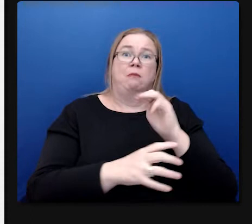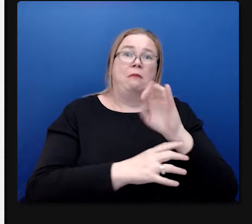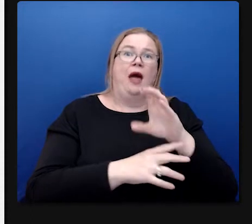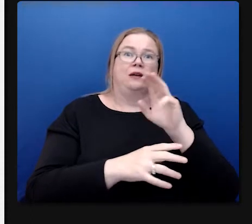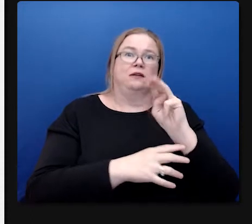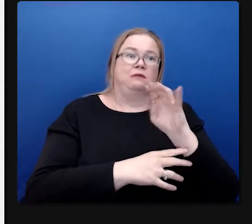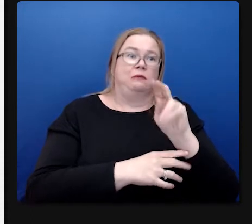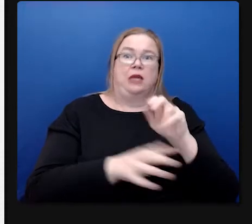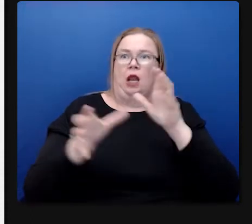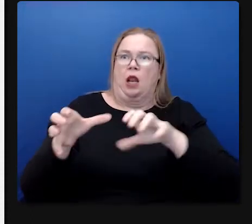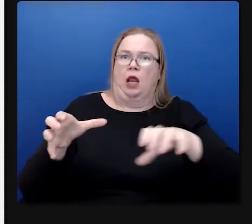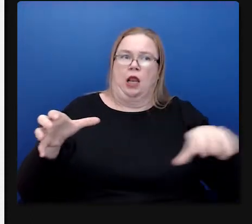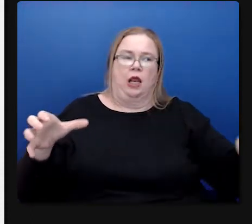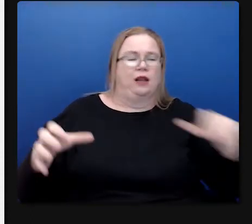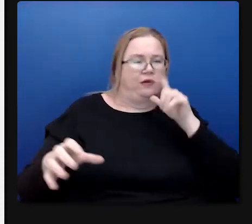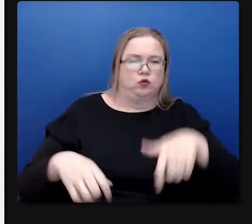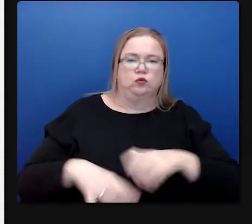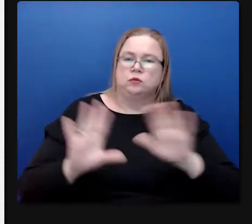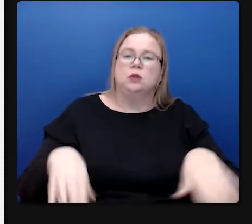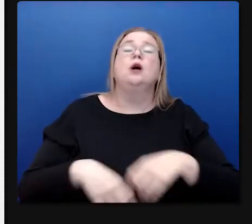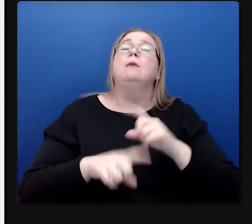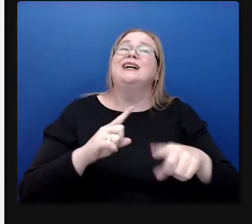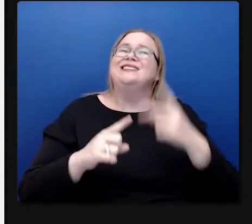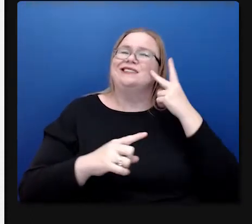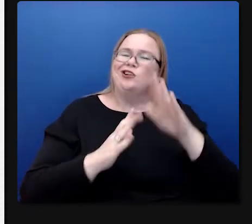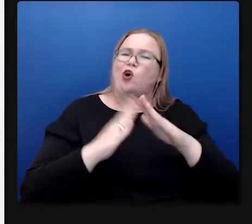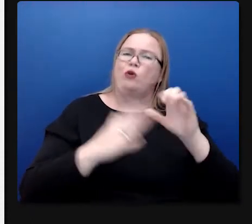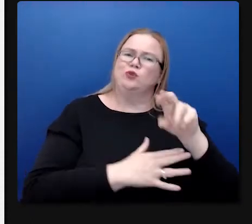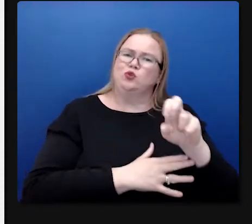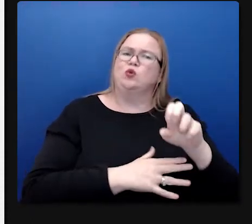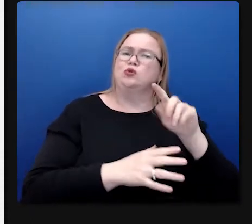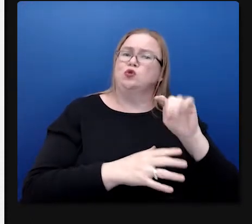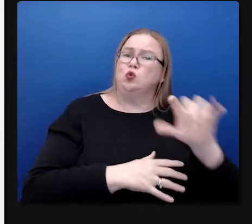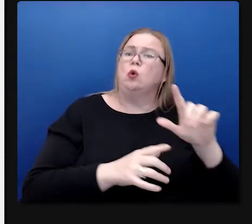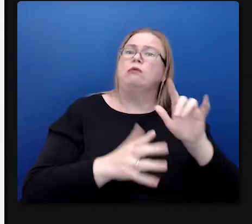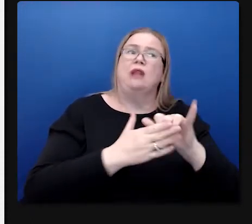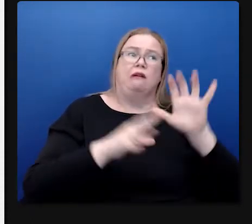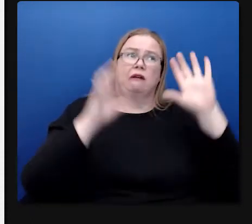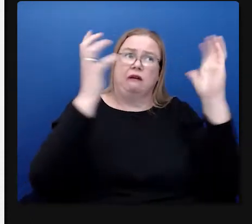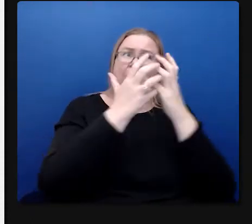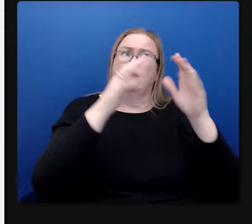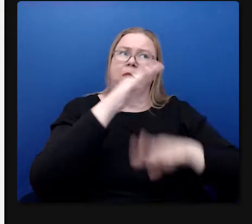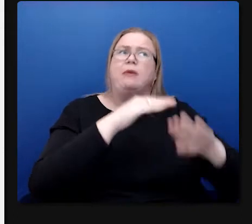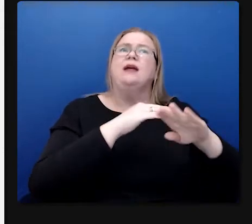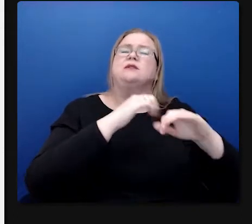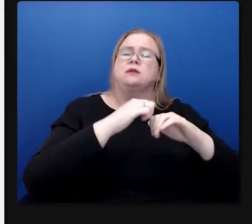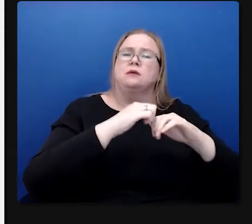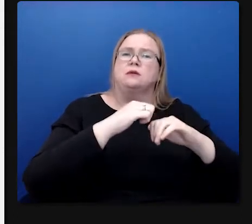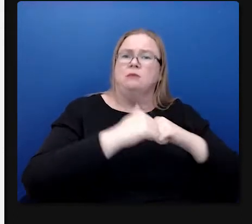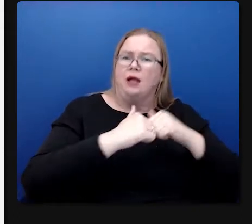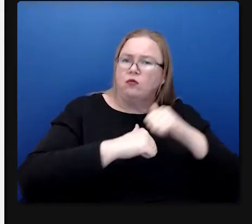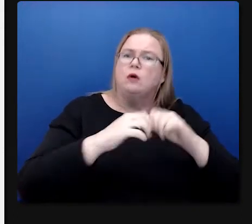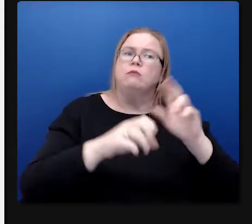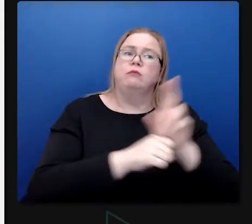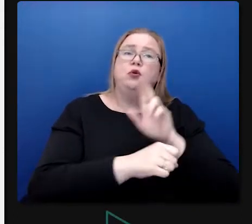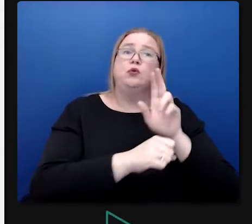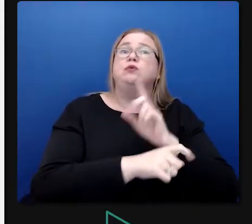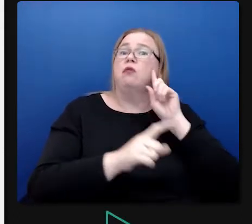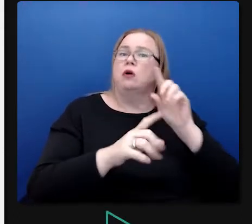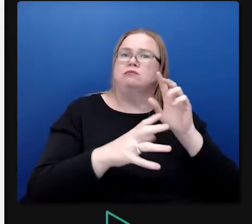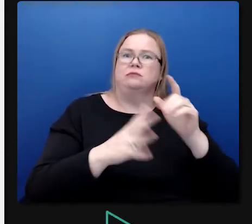minis. And we're gonna look at a lot of open source tooling that these cloud-based platforms rely on that give you much more